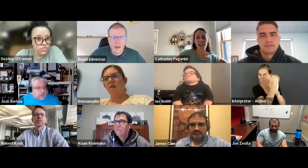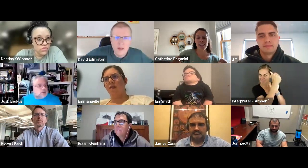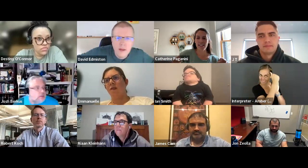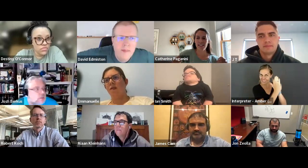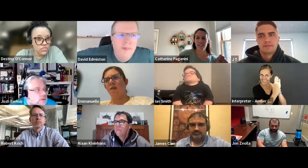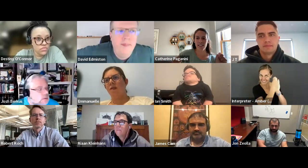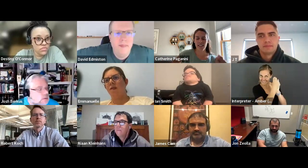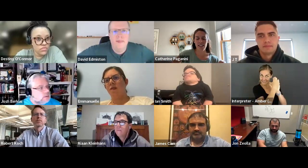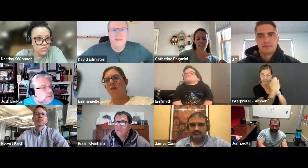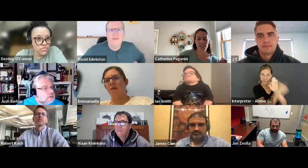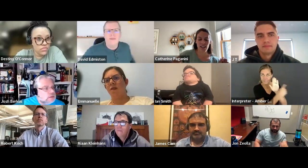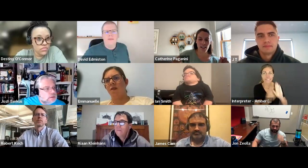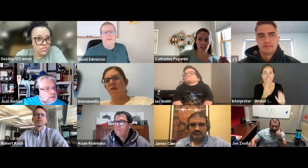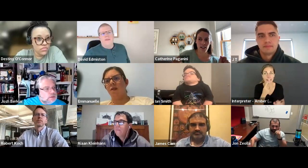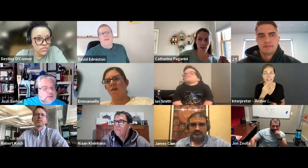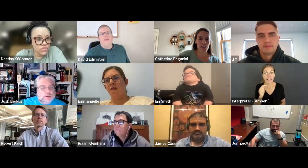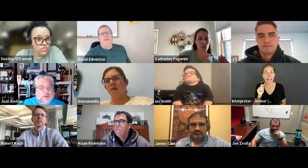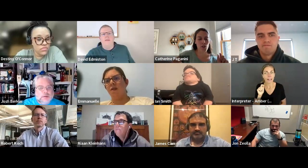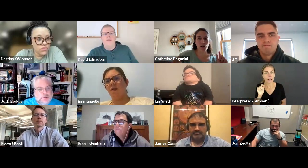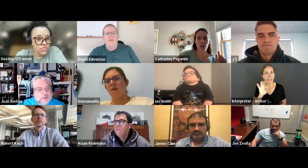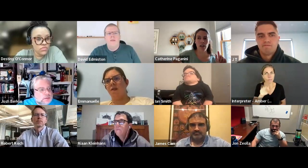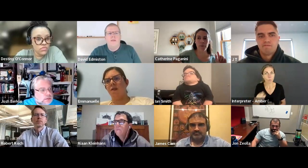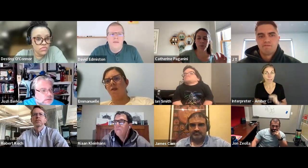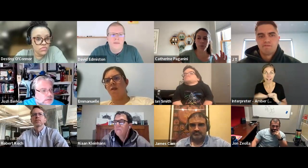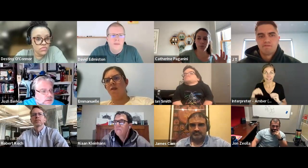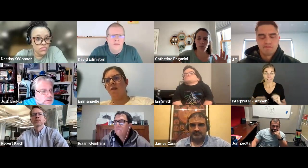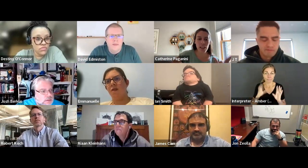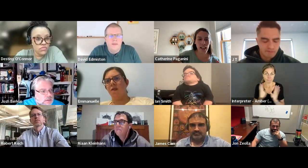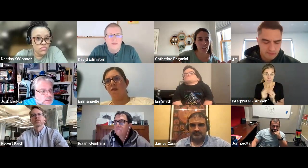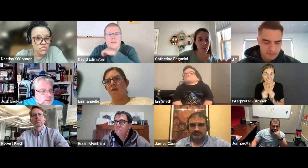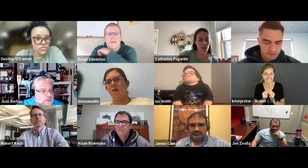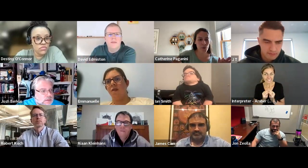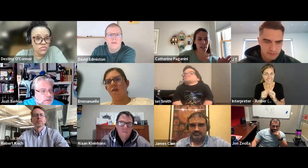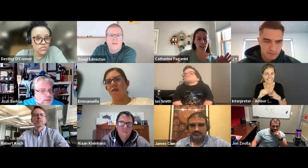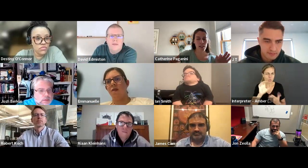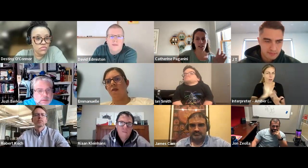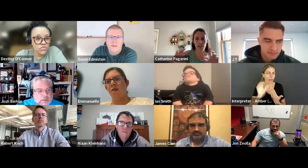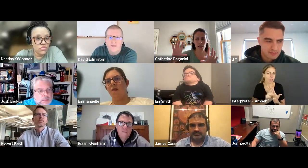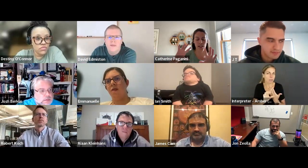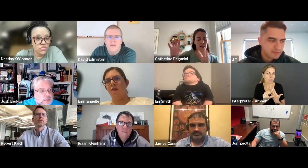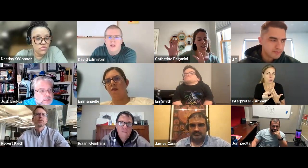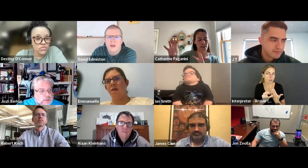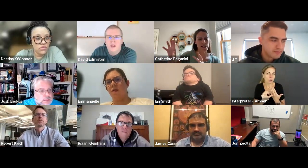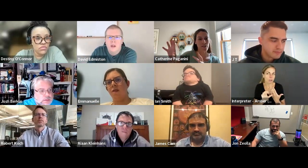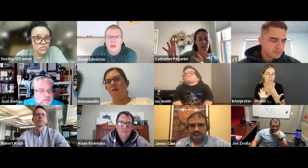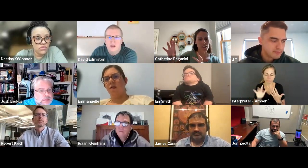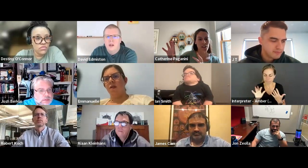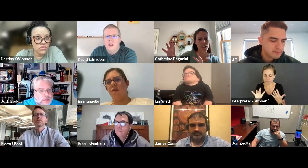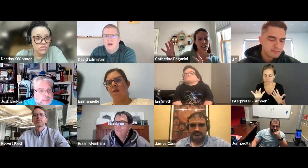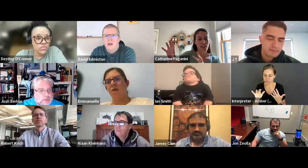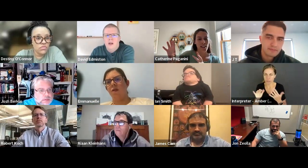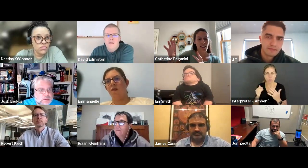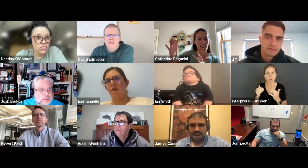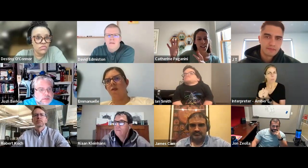you added this meeting to your calendar with the CNCF